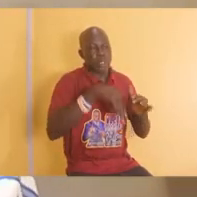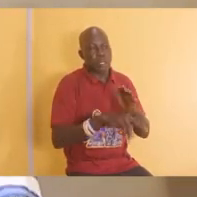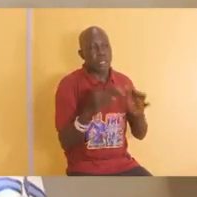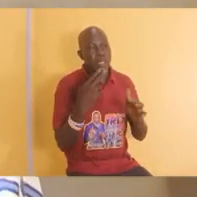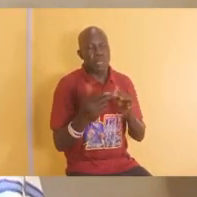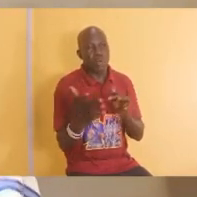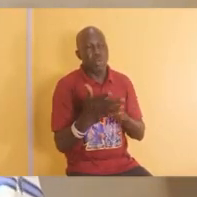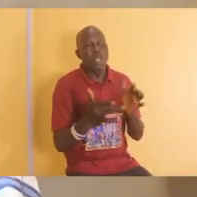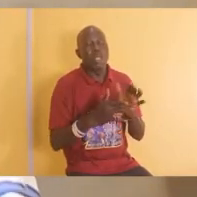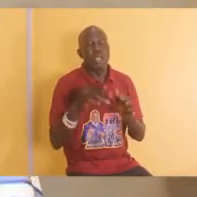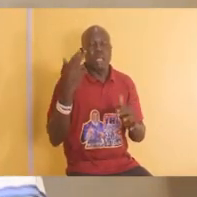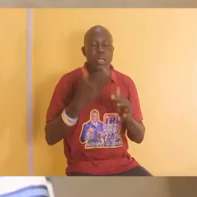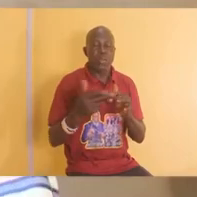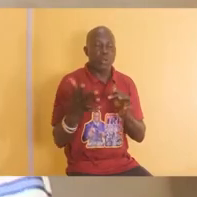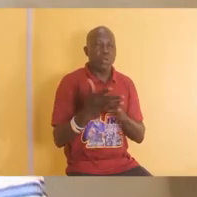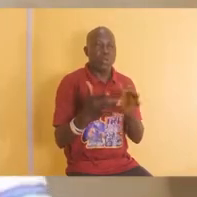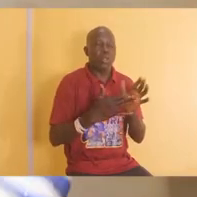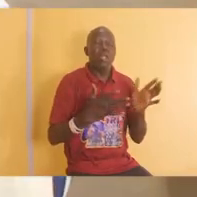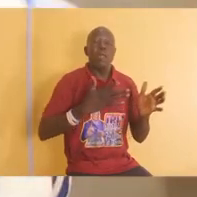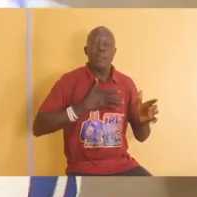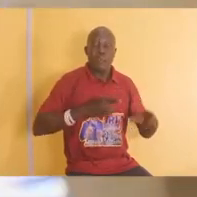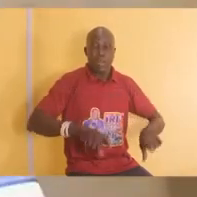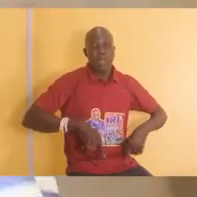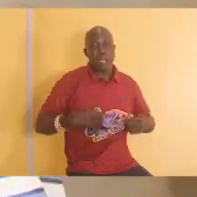mighty name of Jesus. In the name of Jesus.